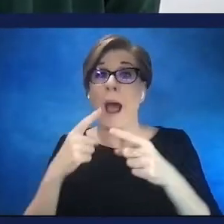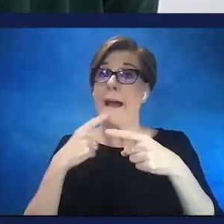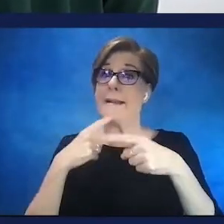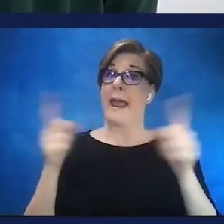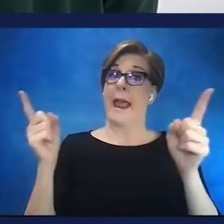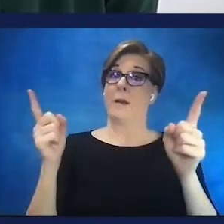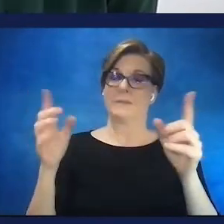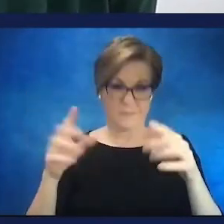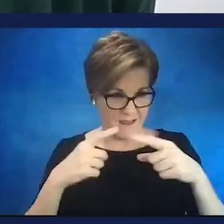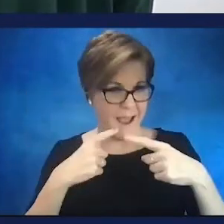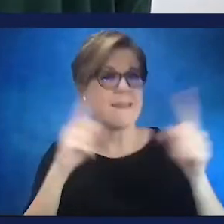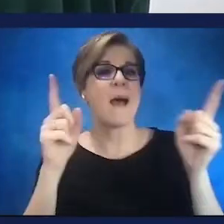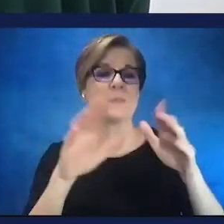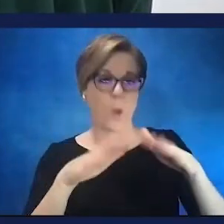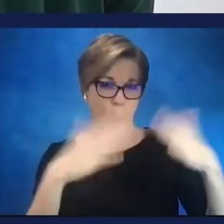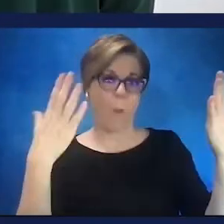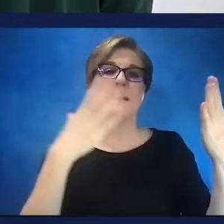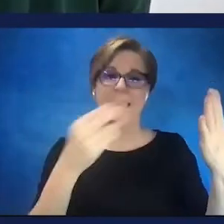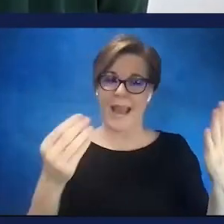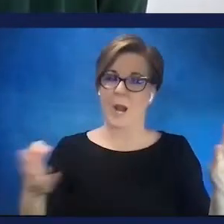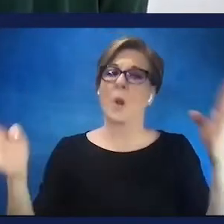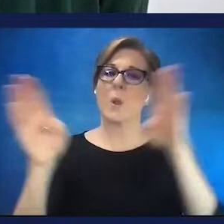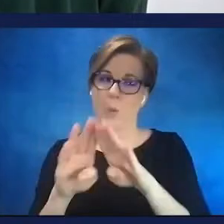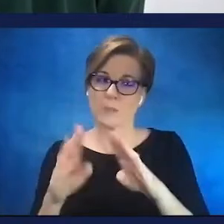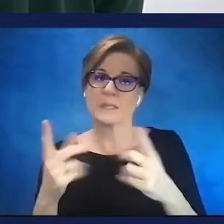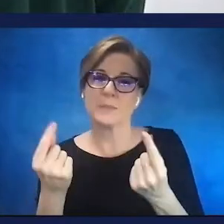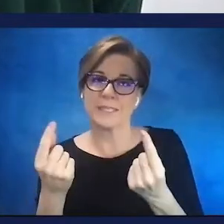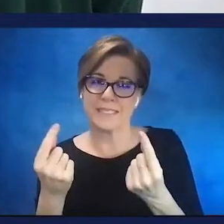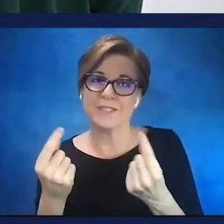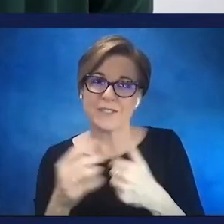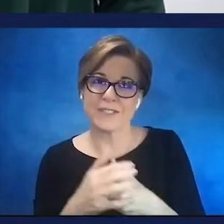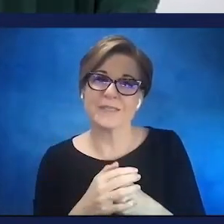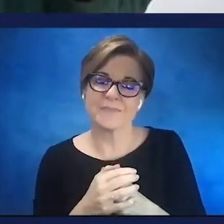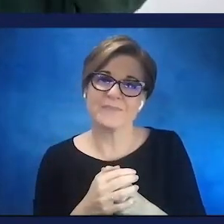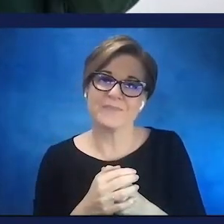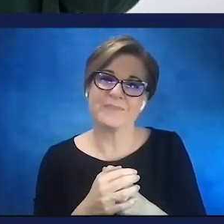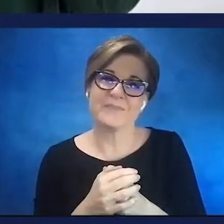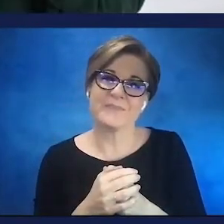announce what? What are the opening and closing procedures. So